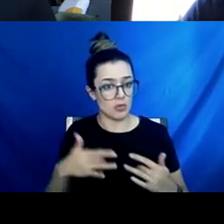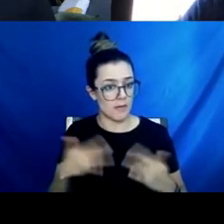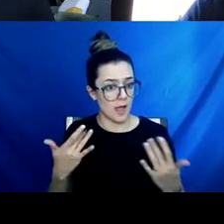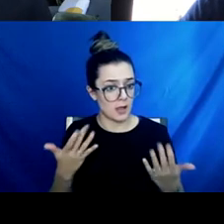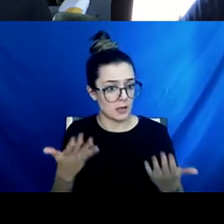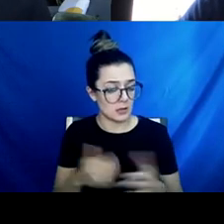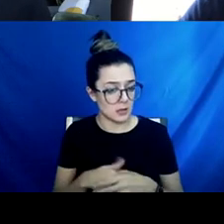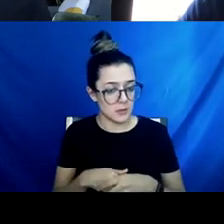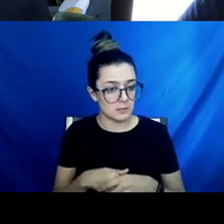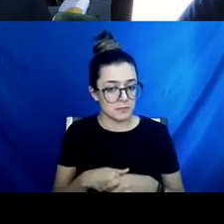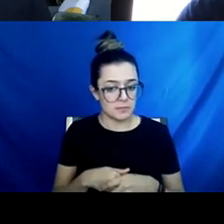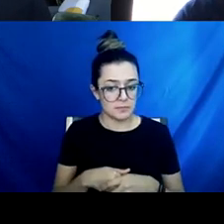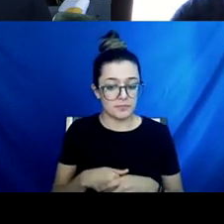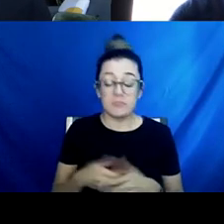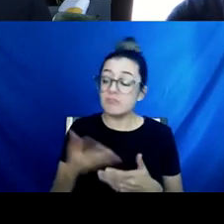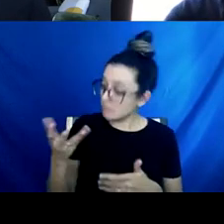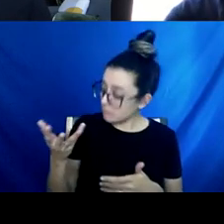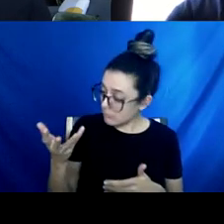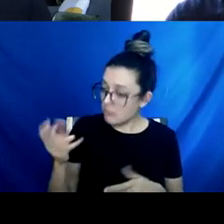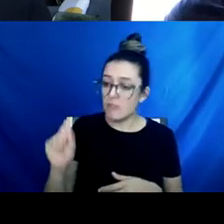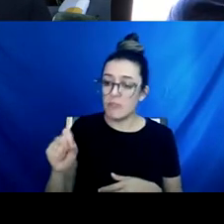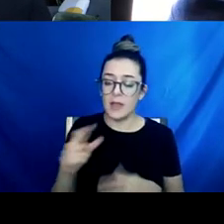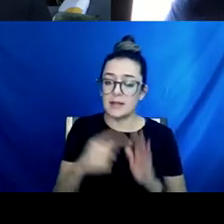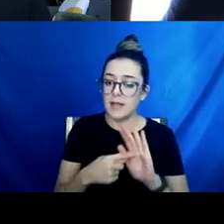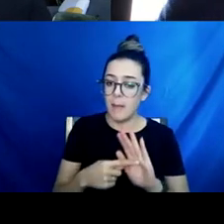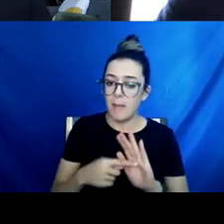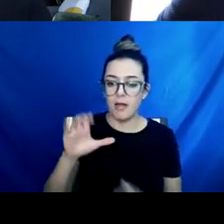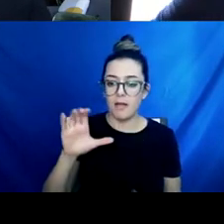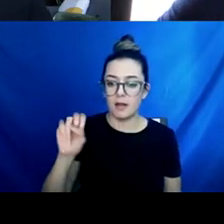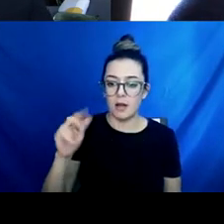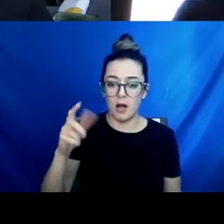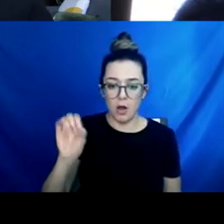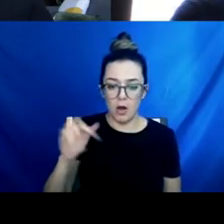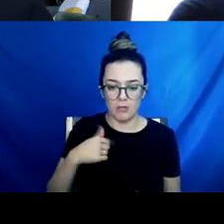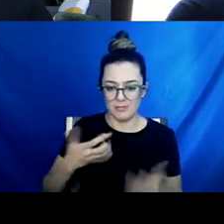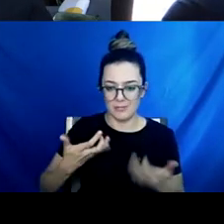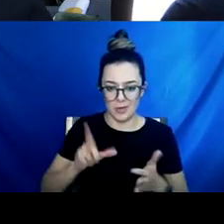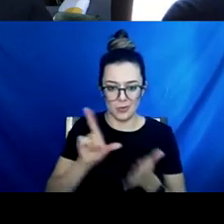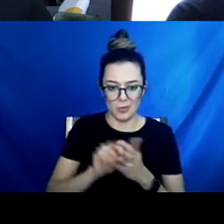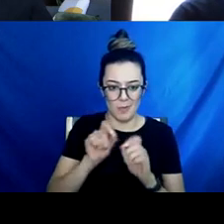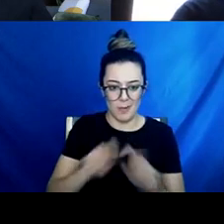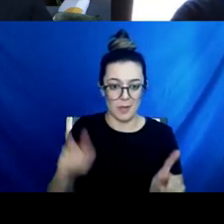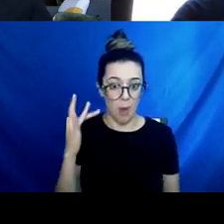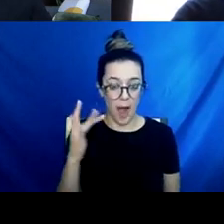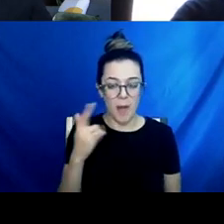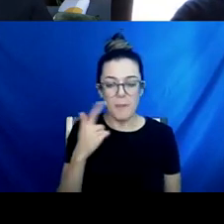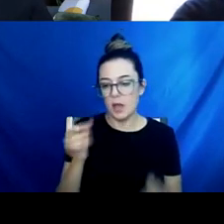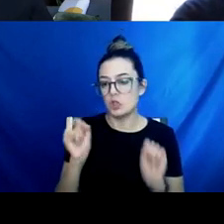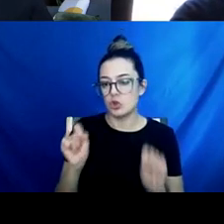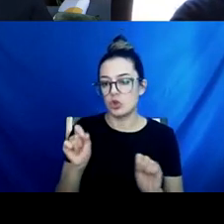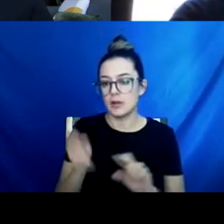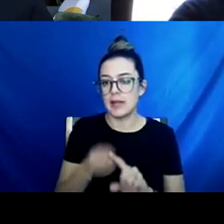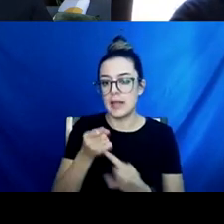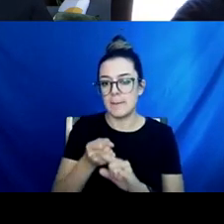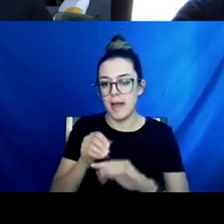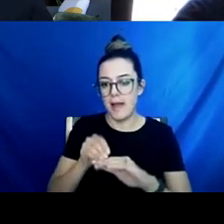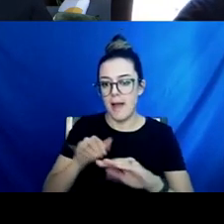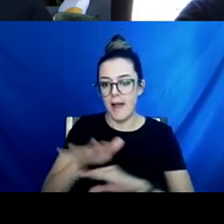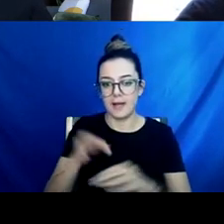afford them anymore. So then you end up with a bunch of very young kids, which doesn't mean they're bad journalists. I have actually had an incredible editor years ago at the